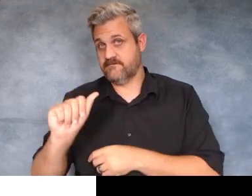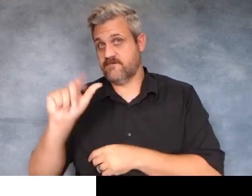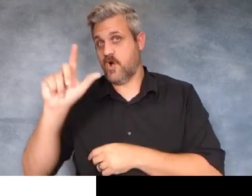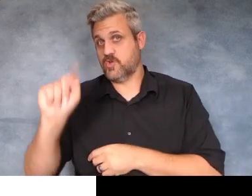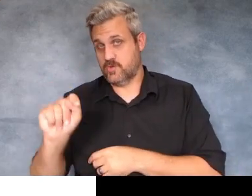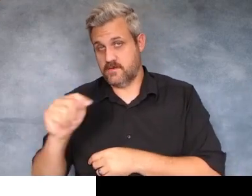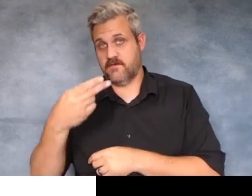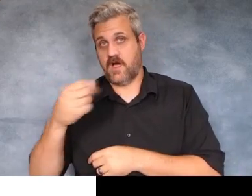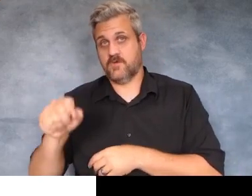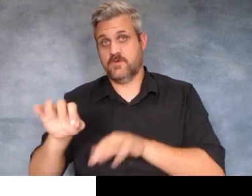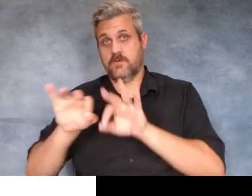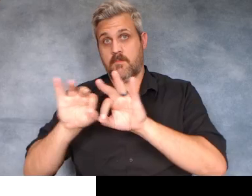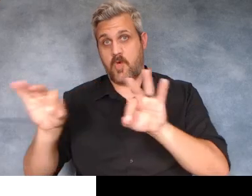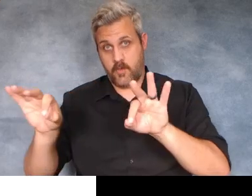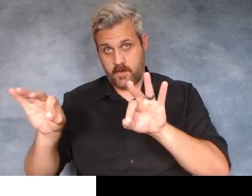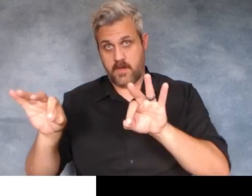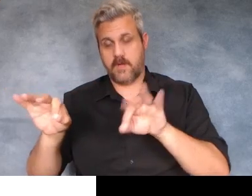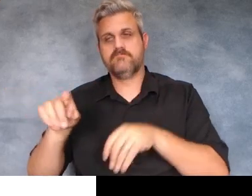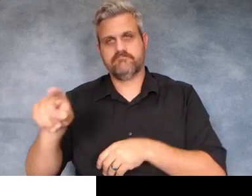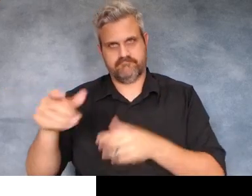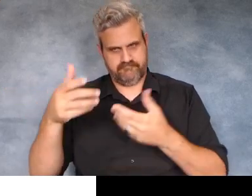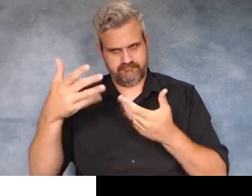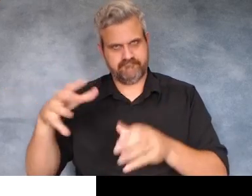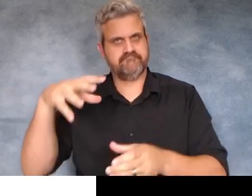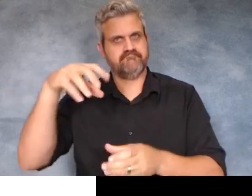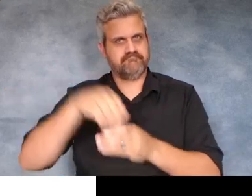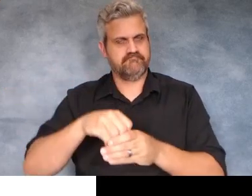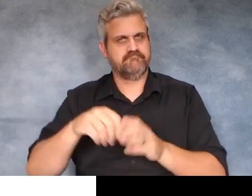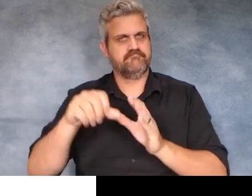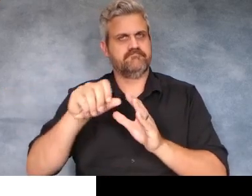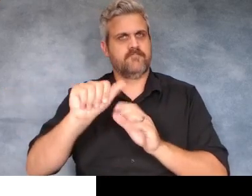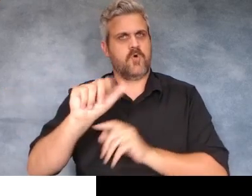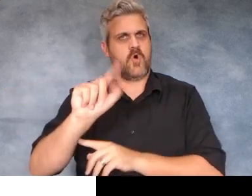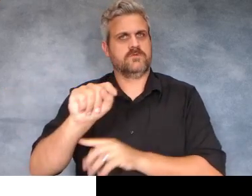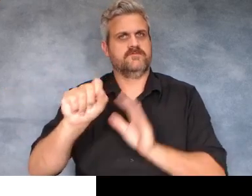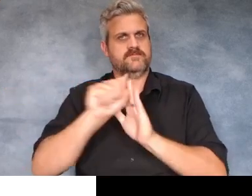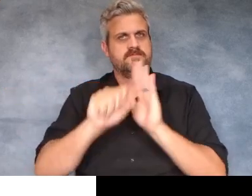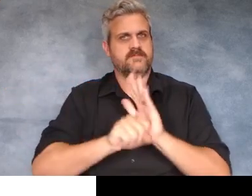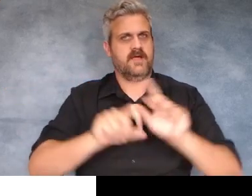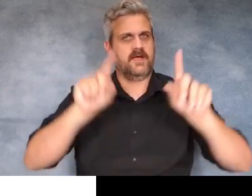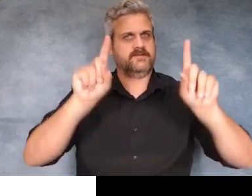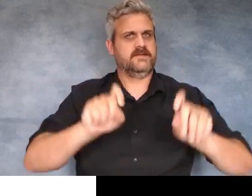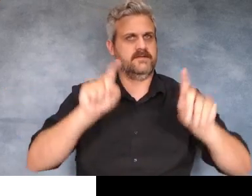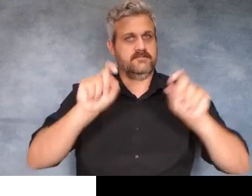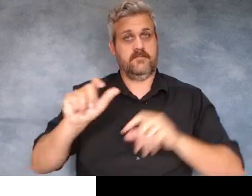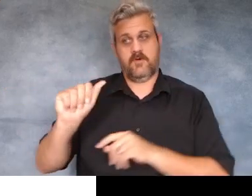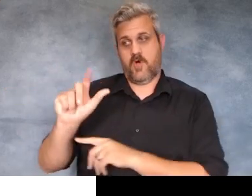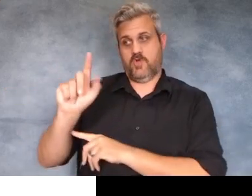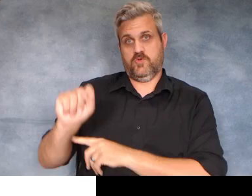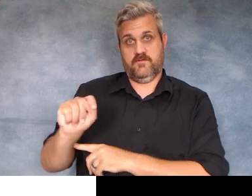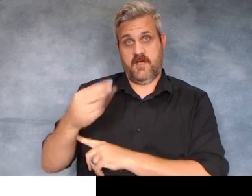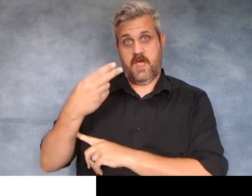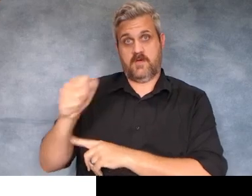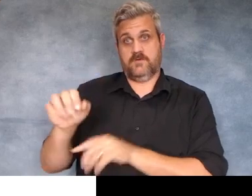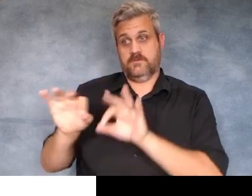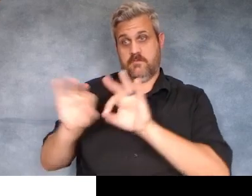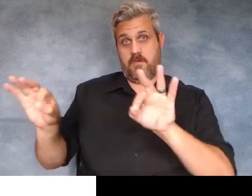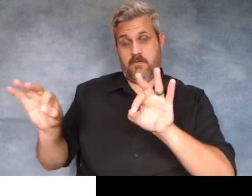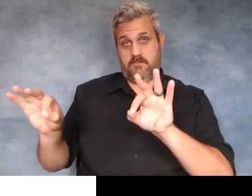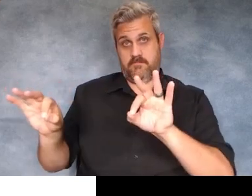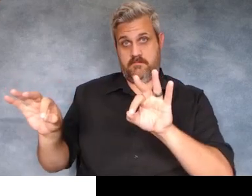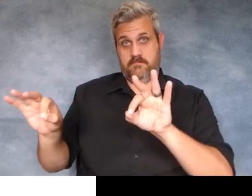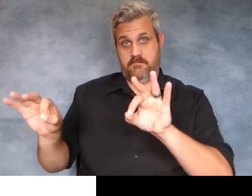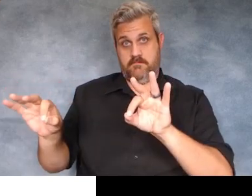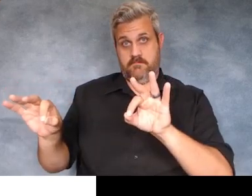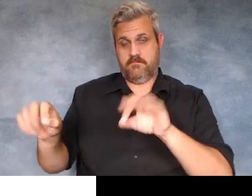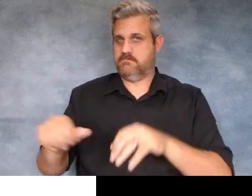alternative high school diploma will have participated in alternate assessments. The alternative high school diploma is not equivalent